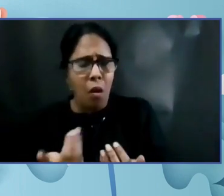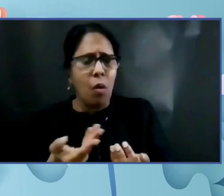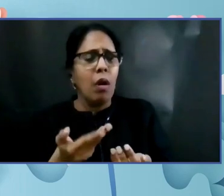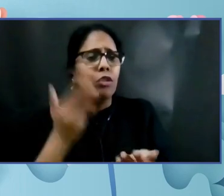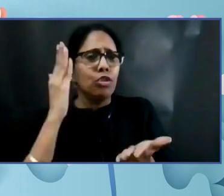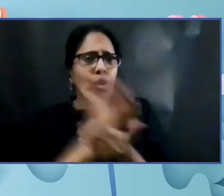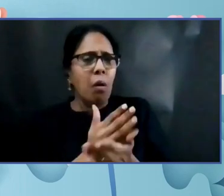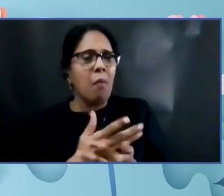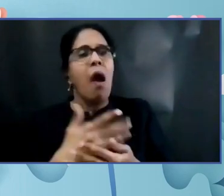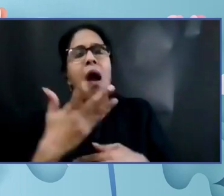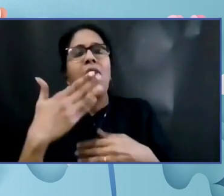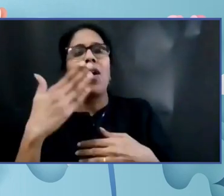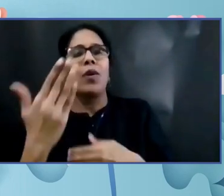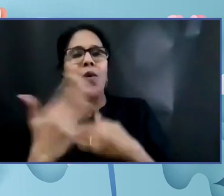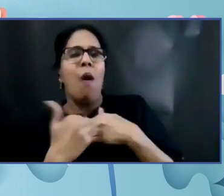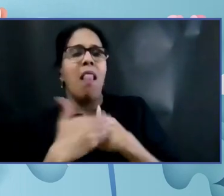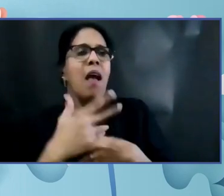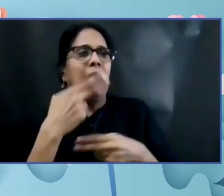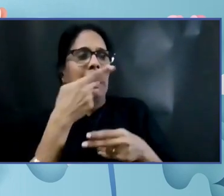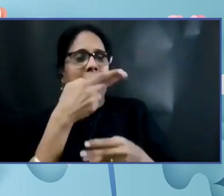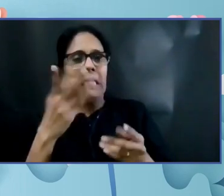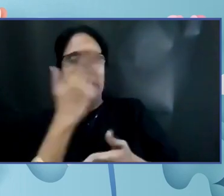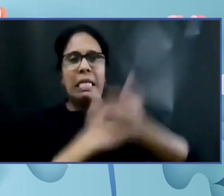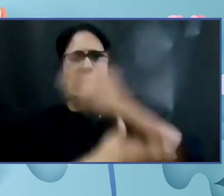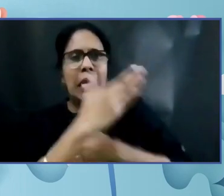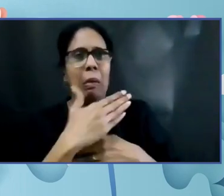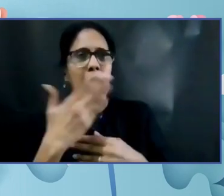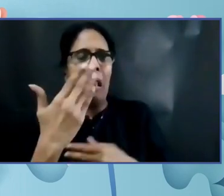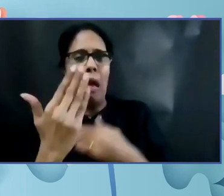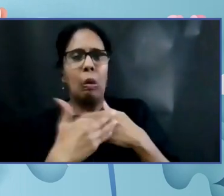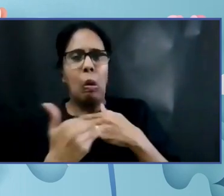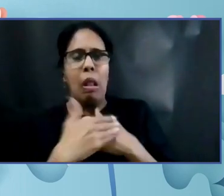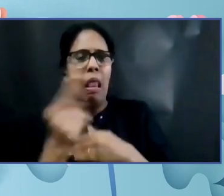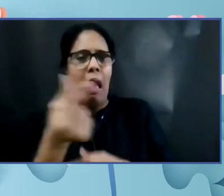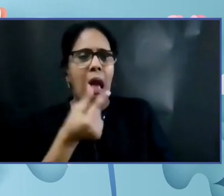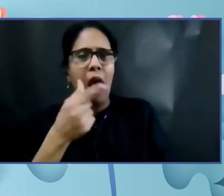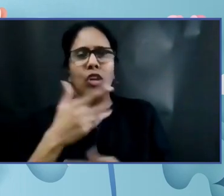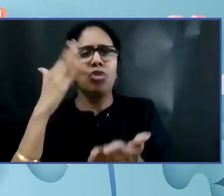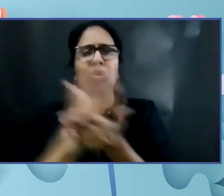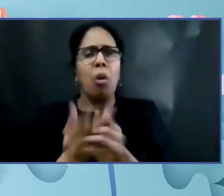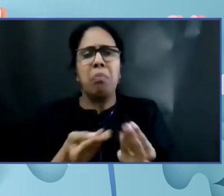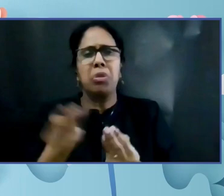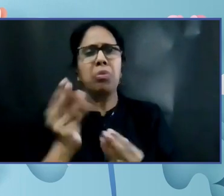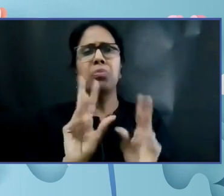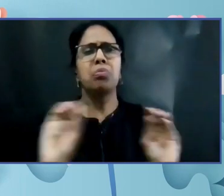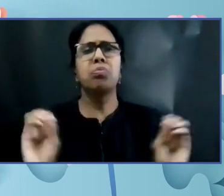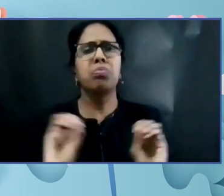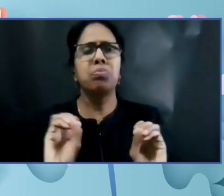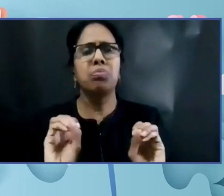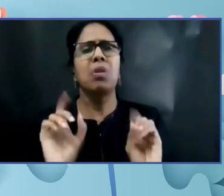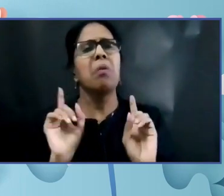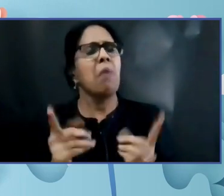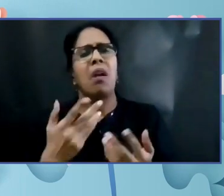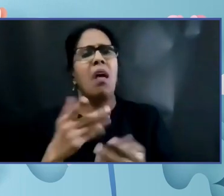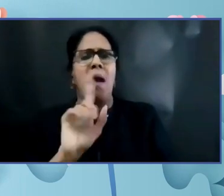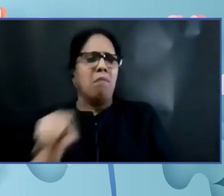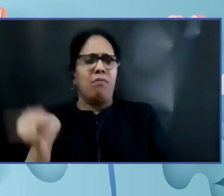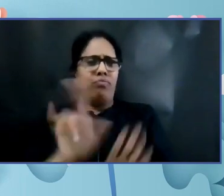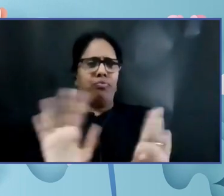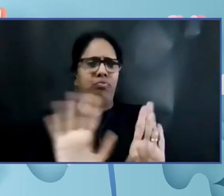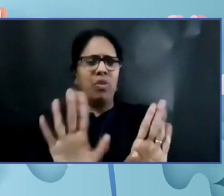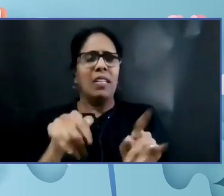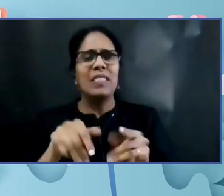anytime soon. But I don't think that's a bad thing. People derided by society